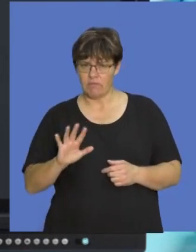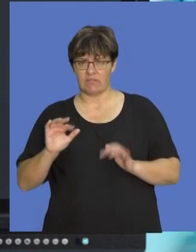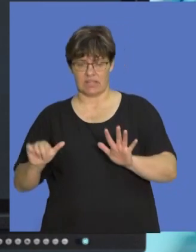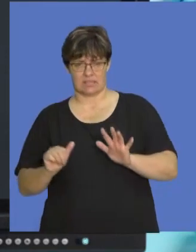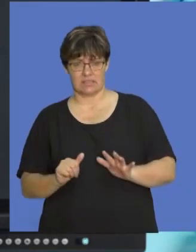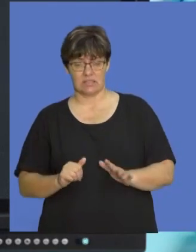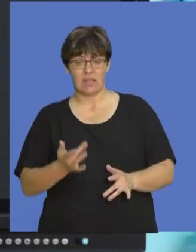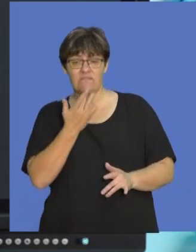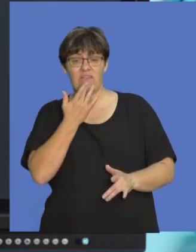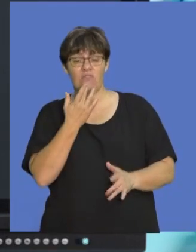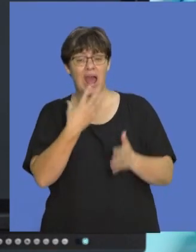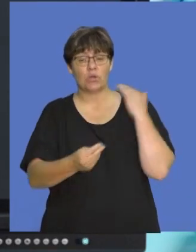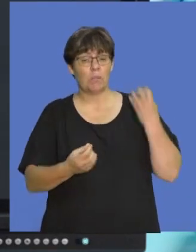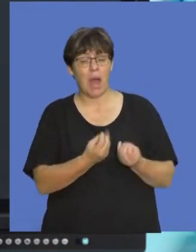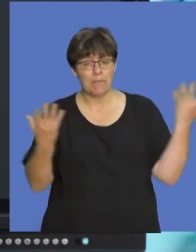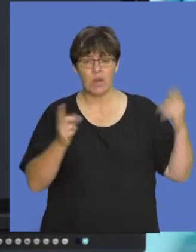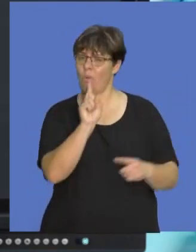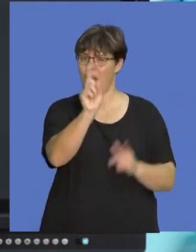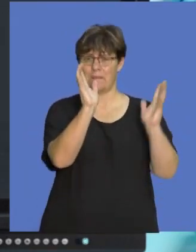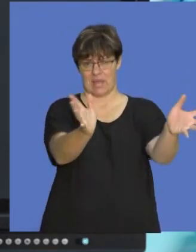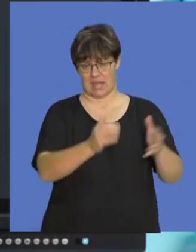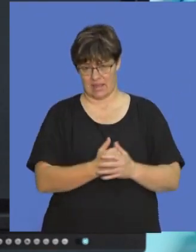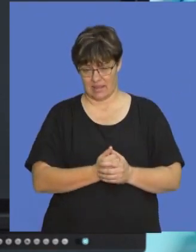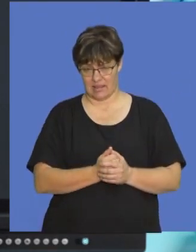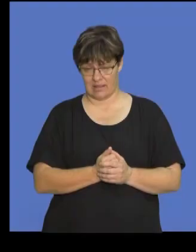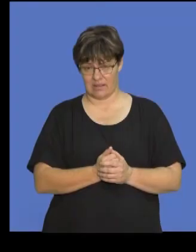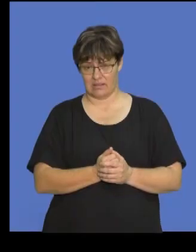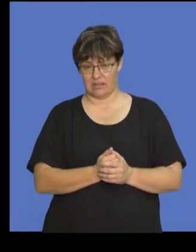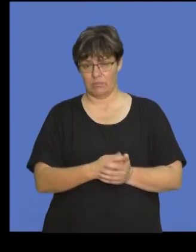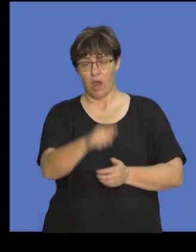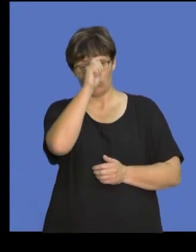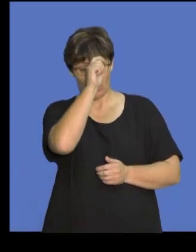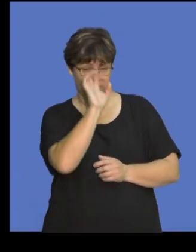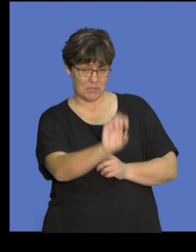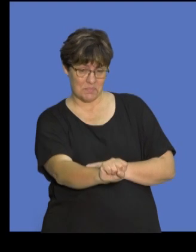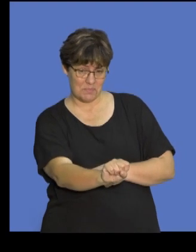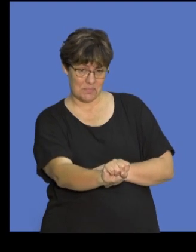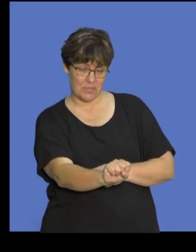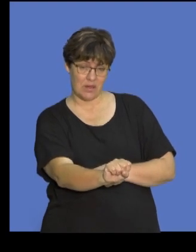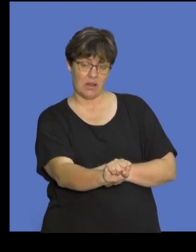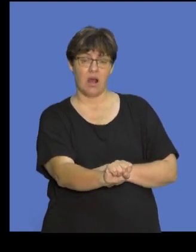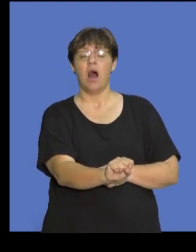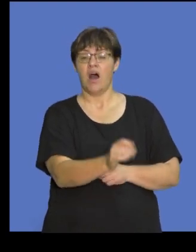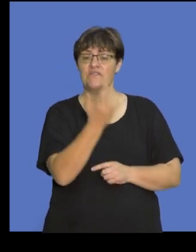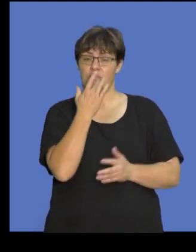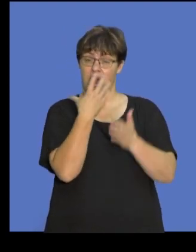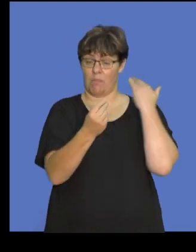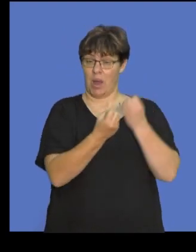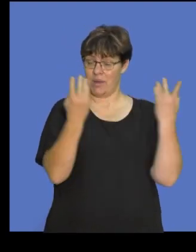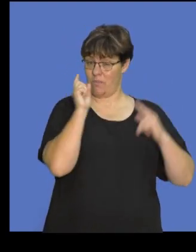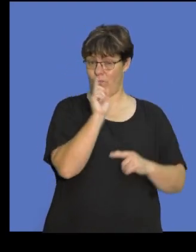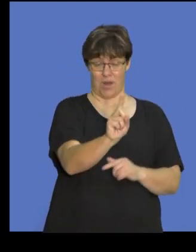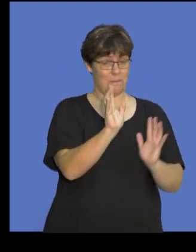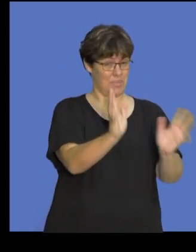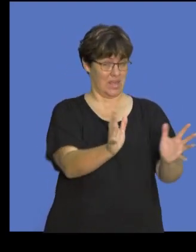there's only one favorable outcome. And so if we were to recognize that there is only one favorable